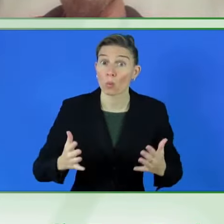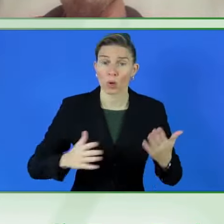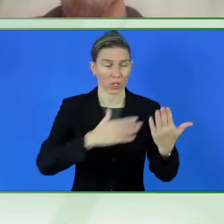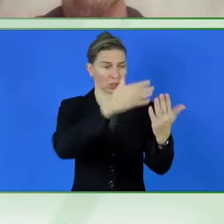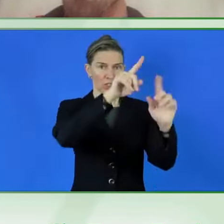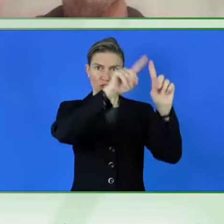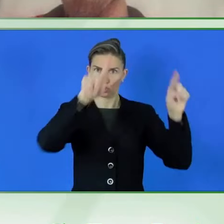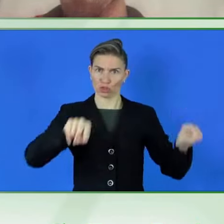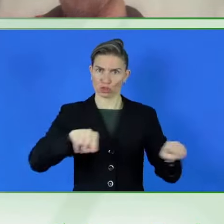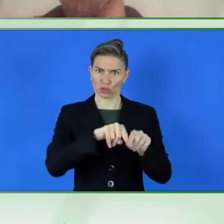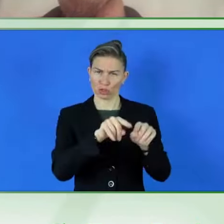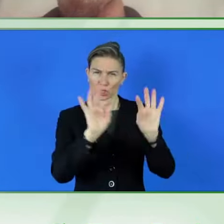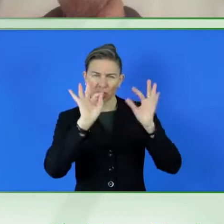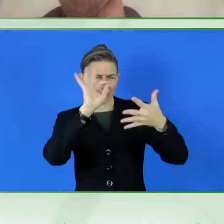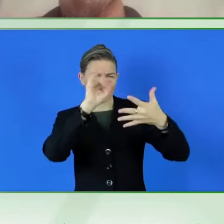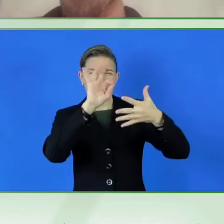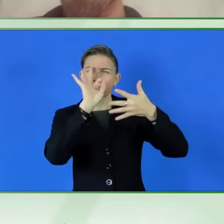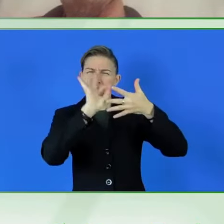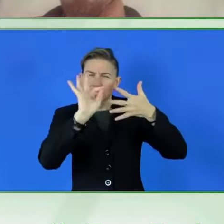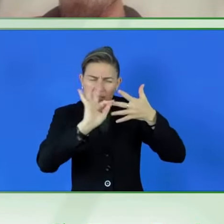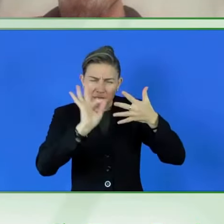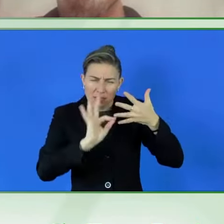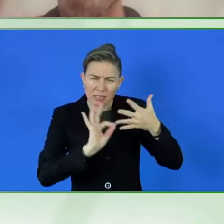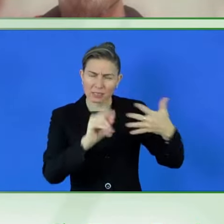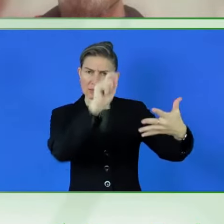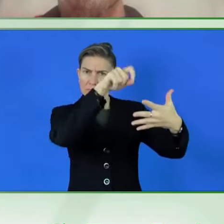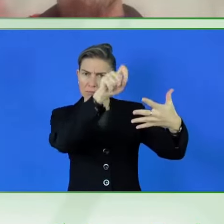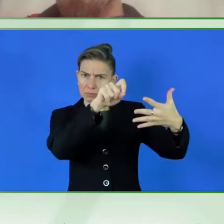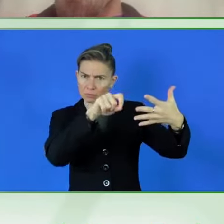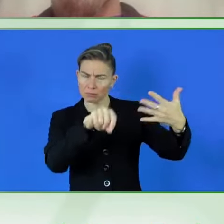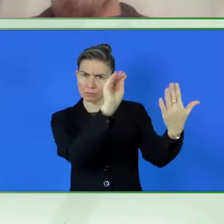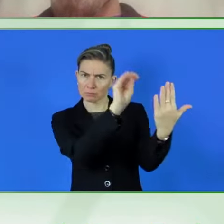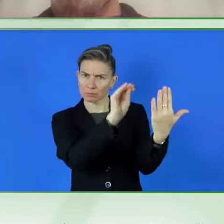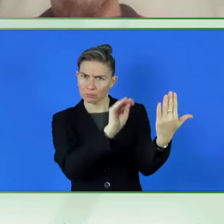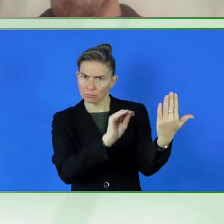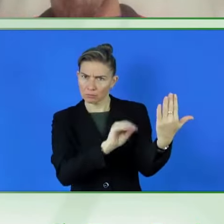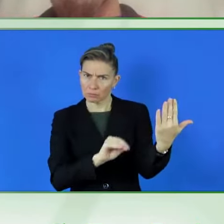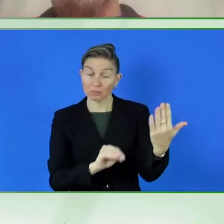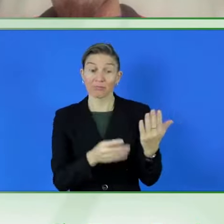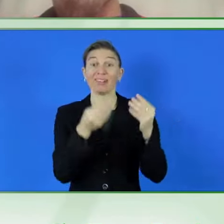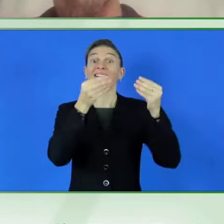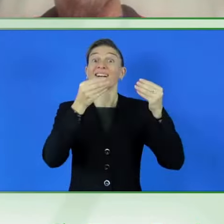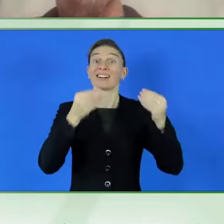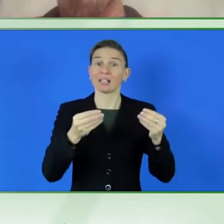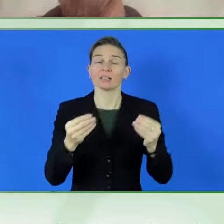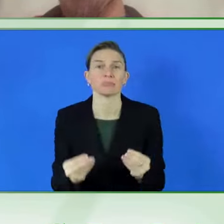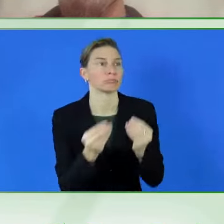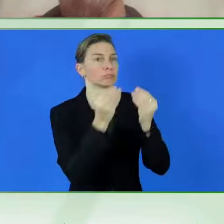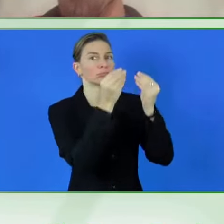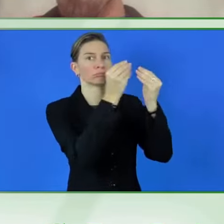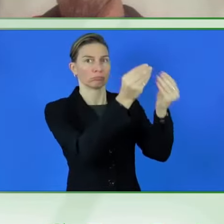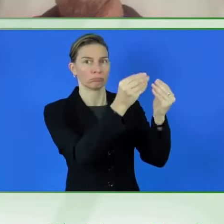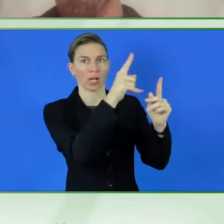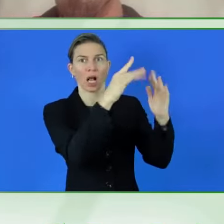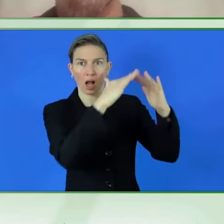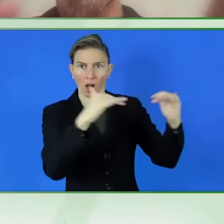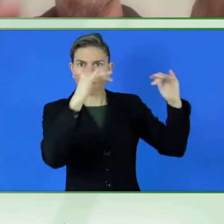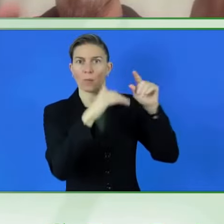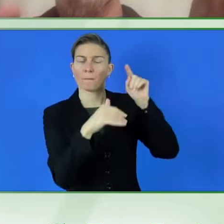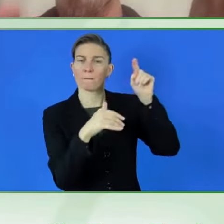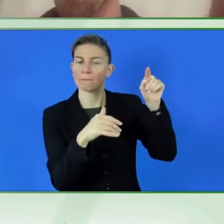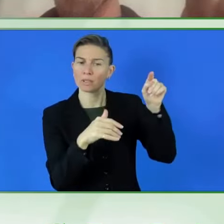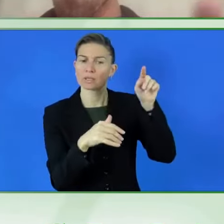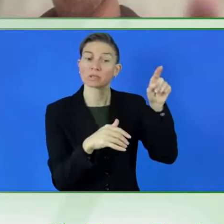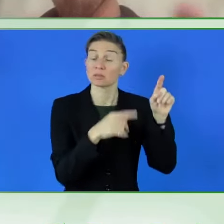give to organizations. What we then require is for governments to say, this is our requirement for a minibus taxi. If you want to buy,